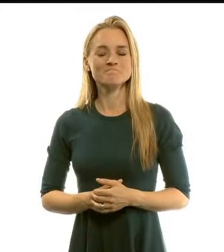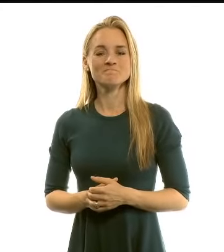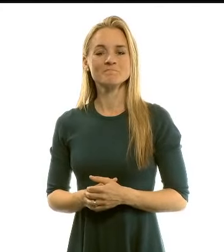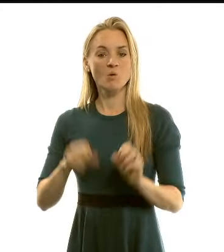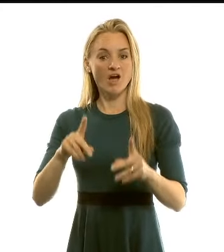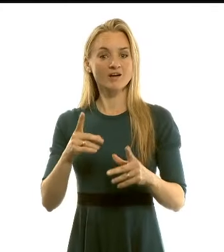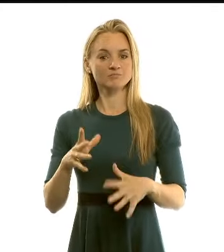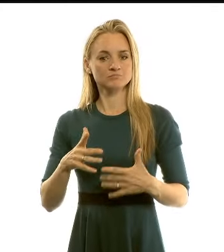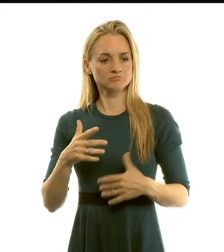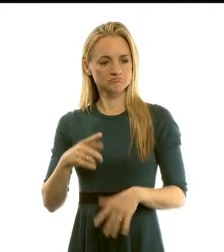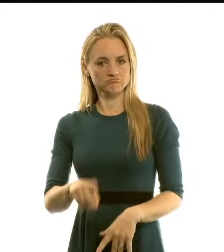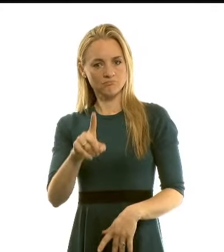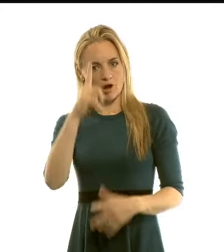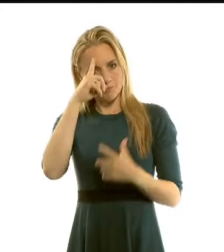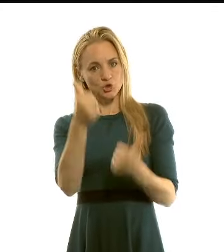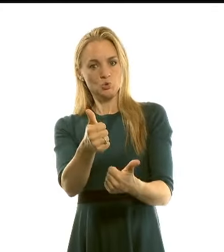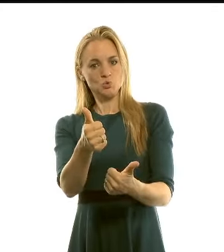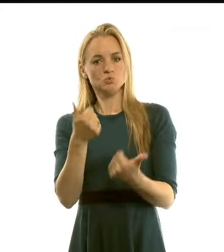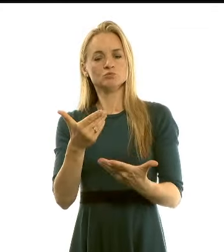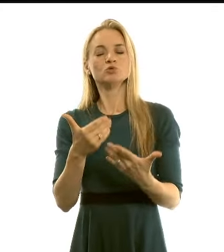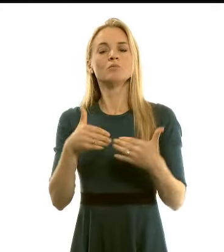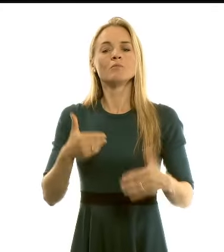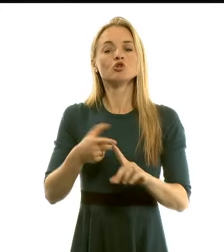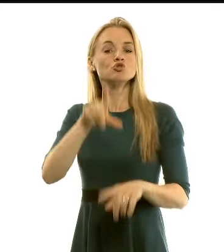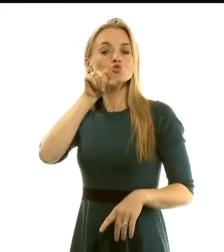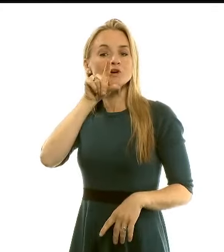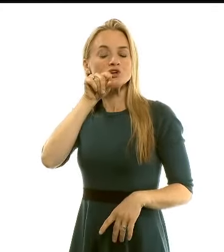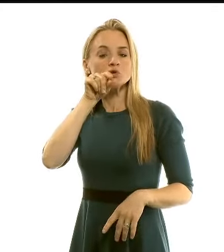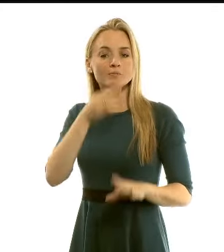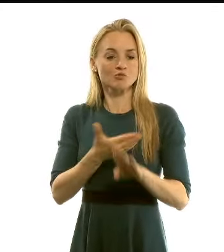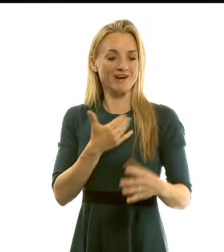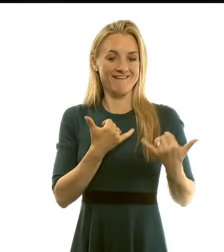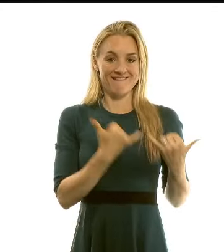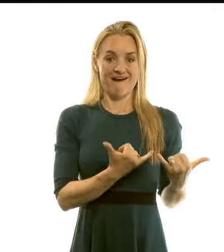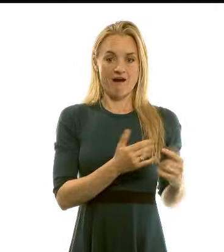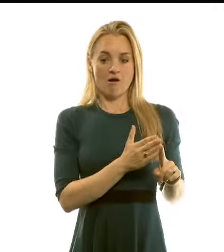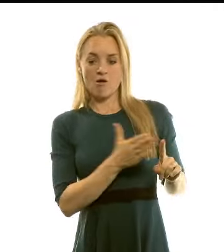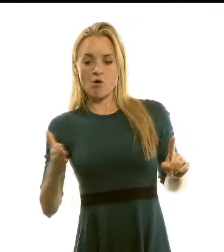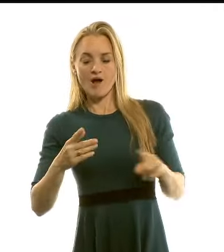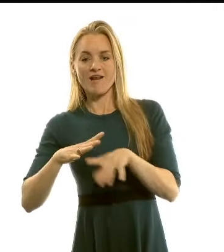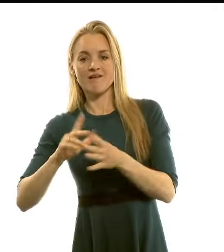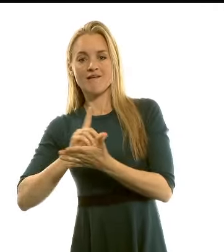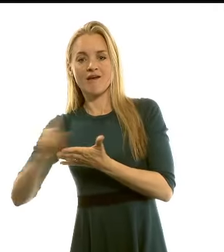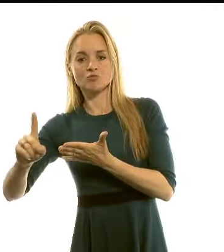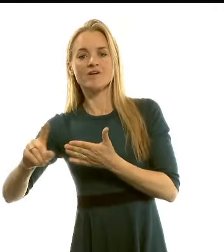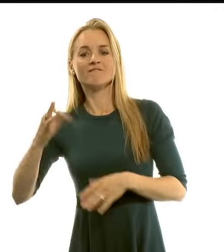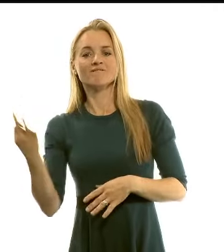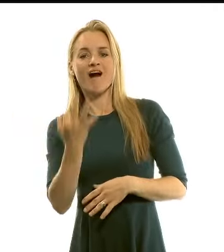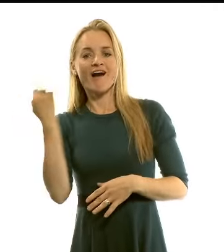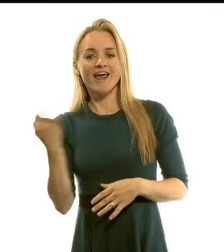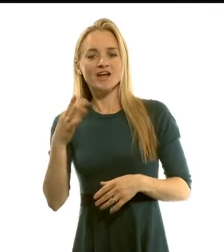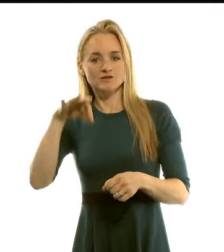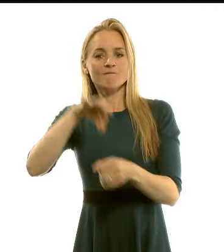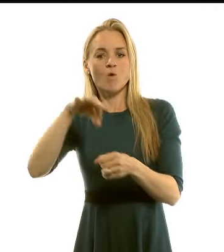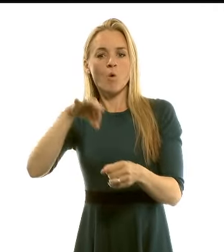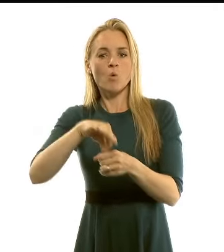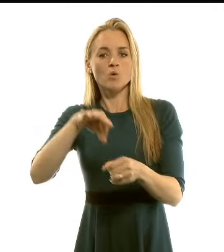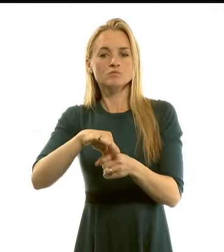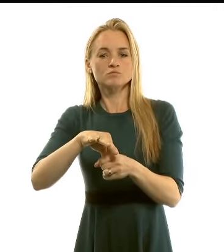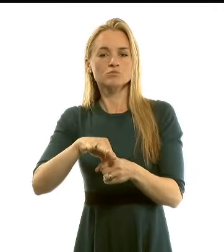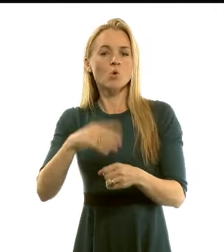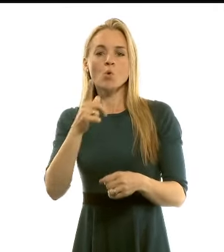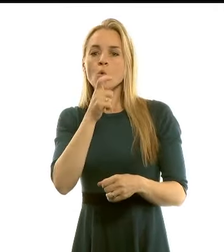Twitter page between now and next Friday to cast your vote. The winning skin will be announced in the next few weeks. And please give it up for the